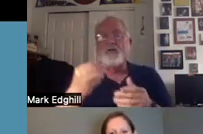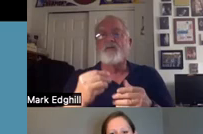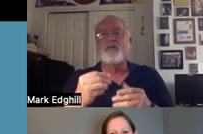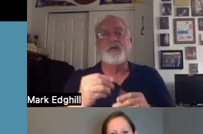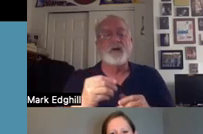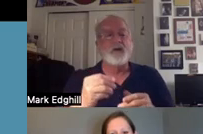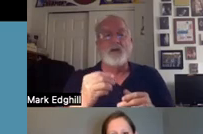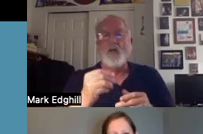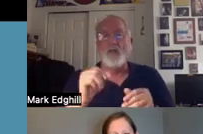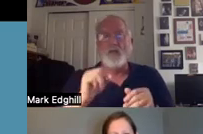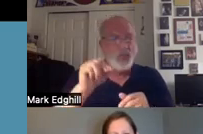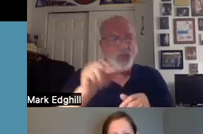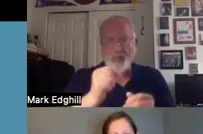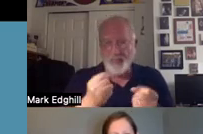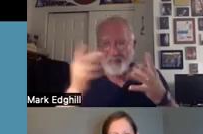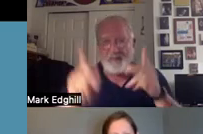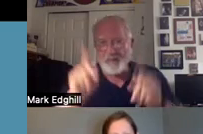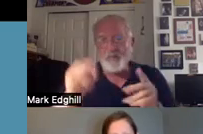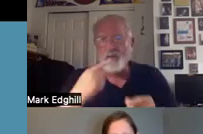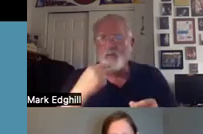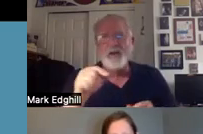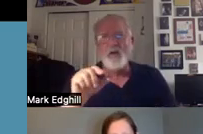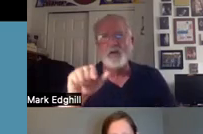an opportunity to go into the art museum.